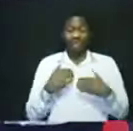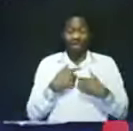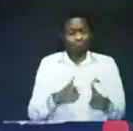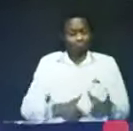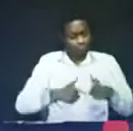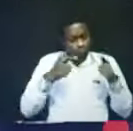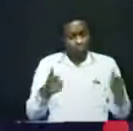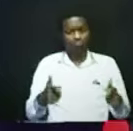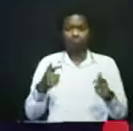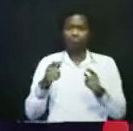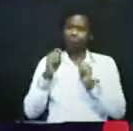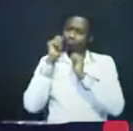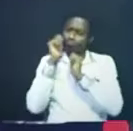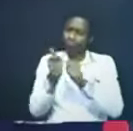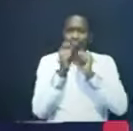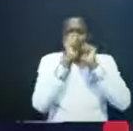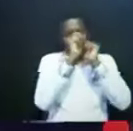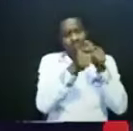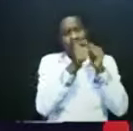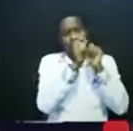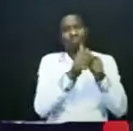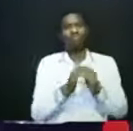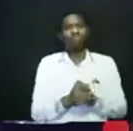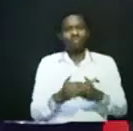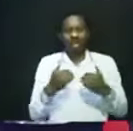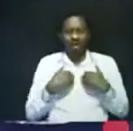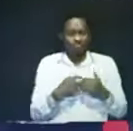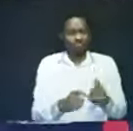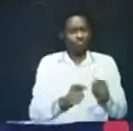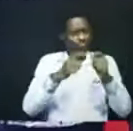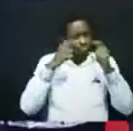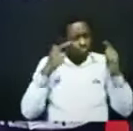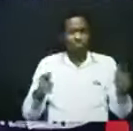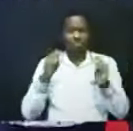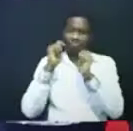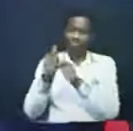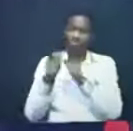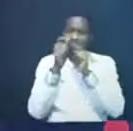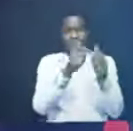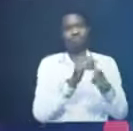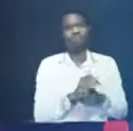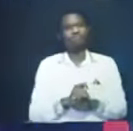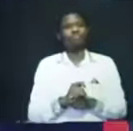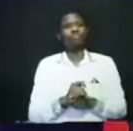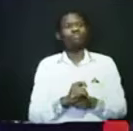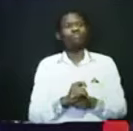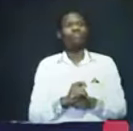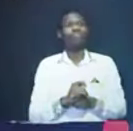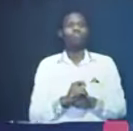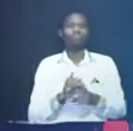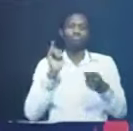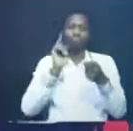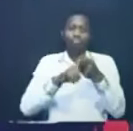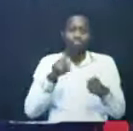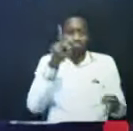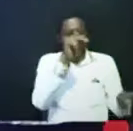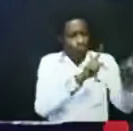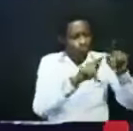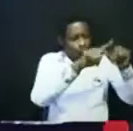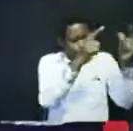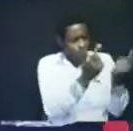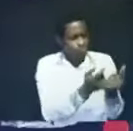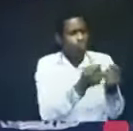Great reward. Great reward comes to those who obey the word of